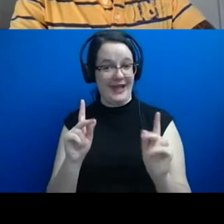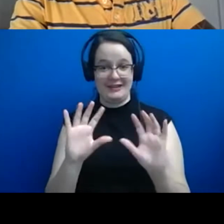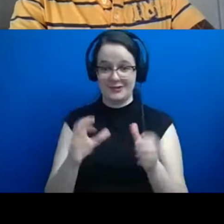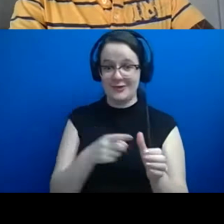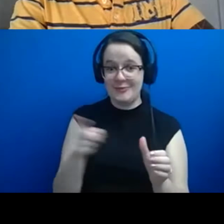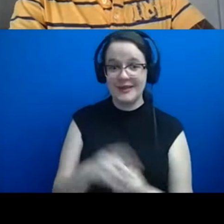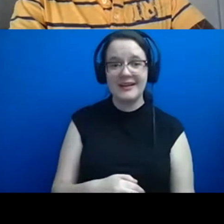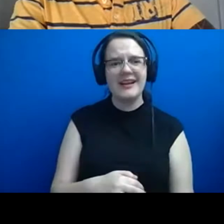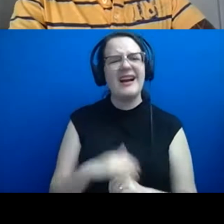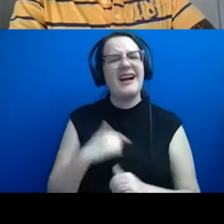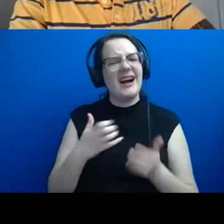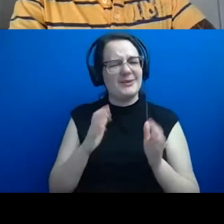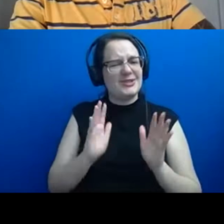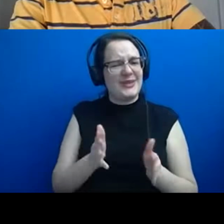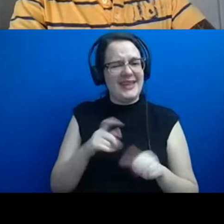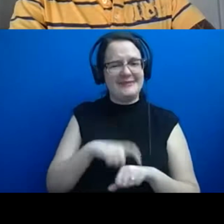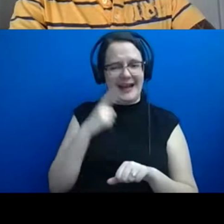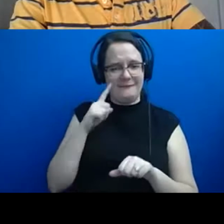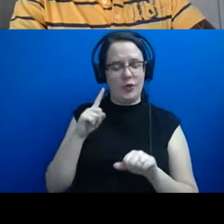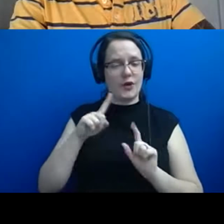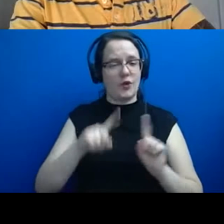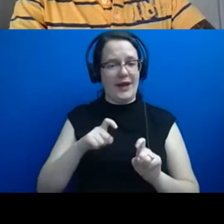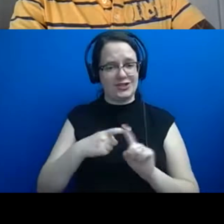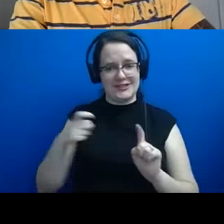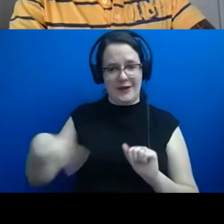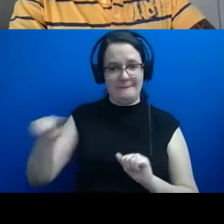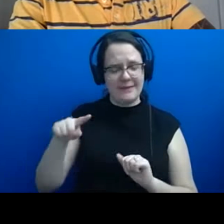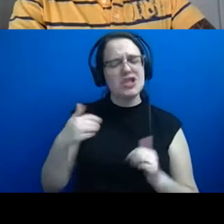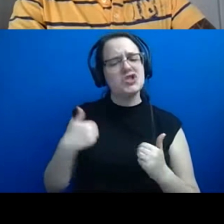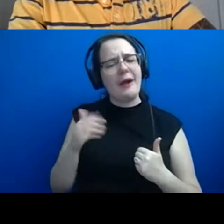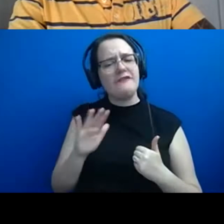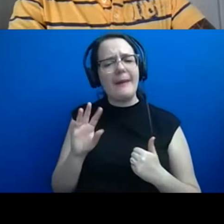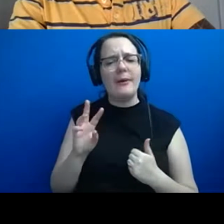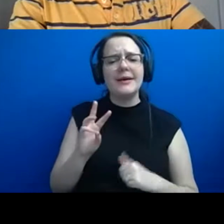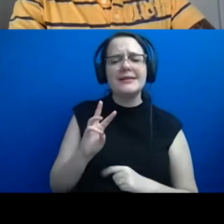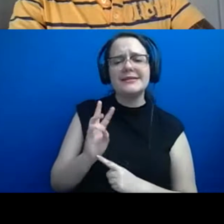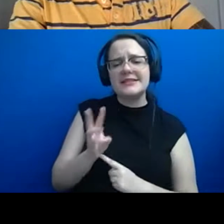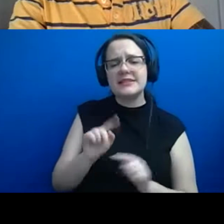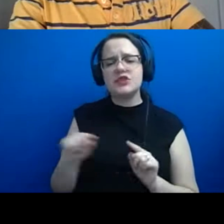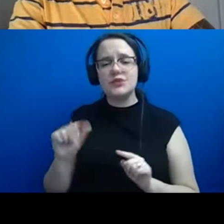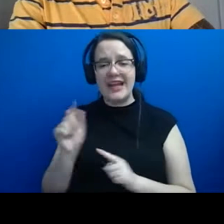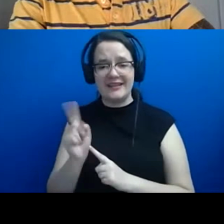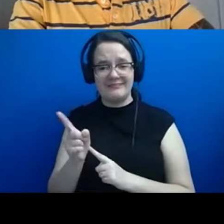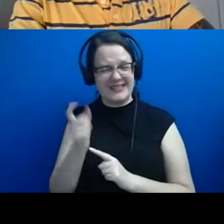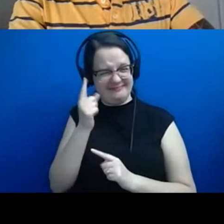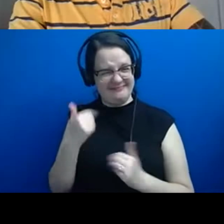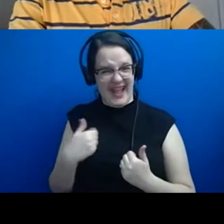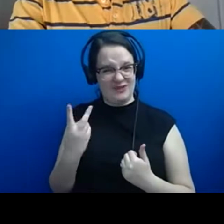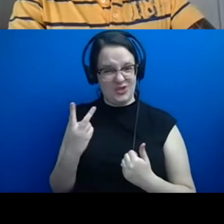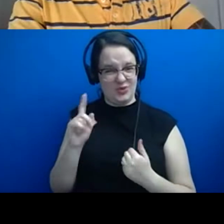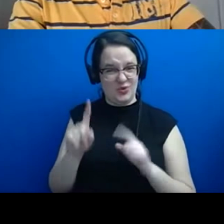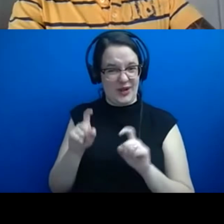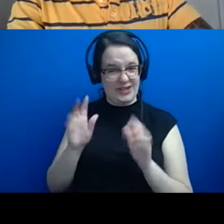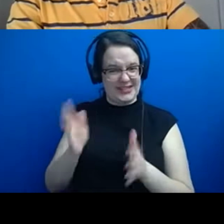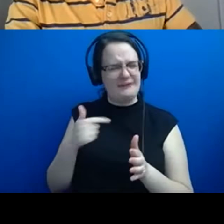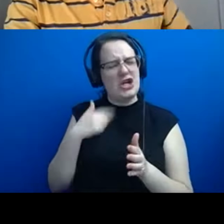time for questions in the box. We have about 6 to 10 minutes and we have 2 questions left. So I'm gonna combine them and I'm gonna ask you all to try to